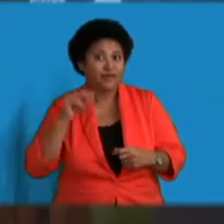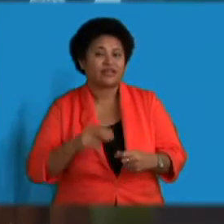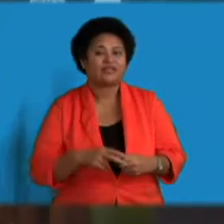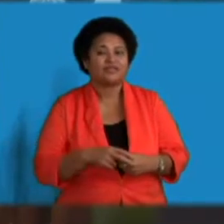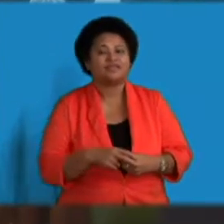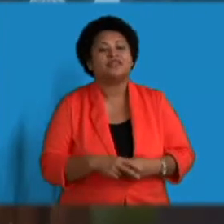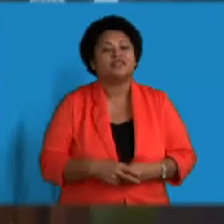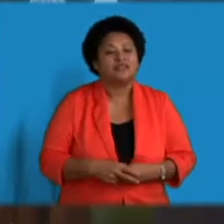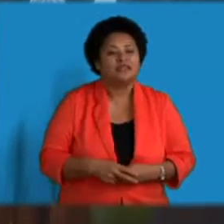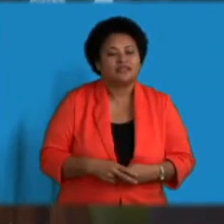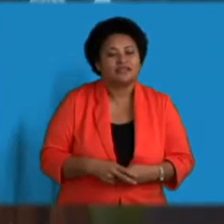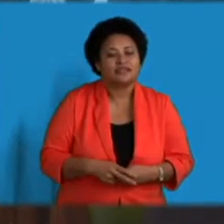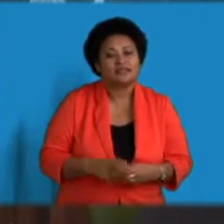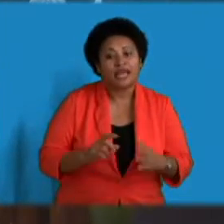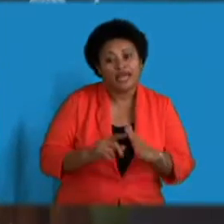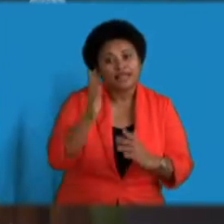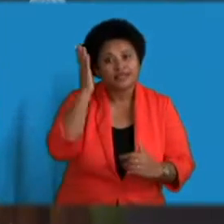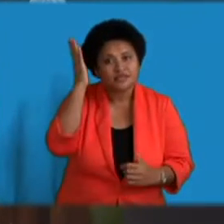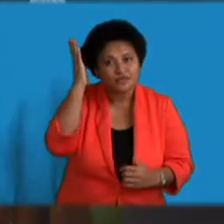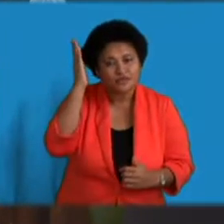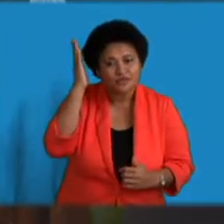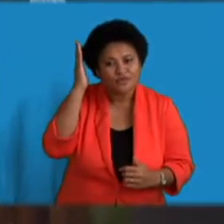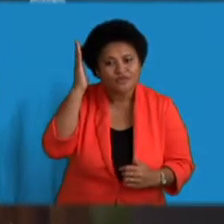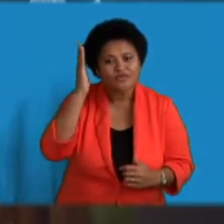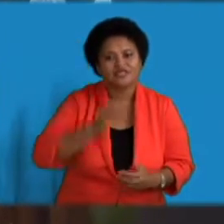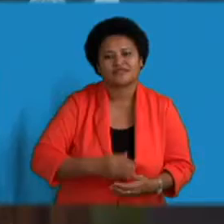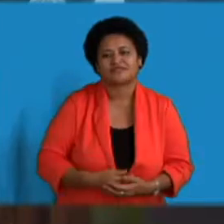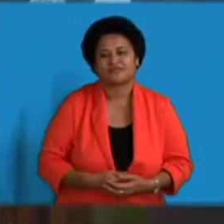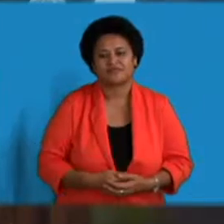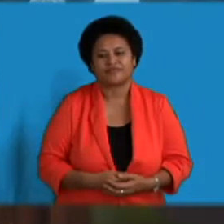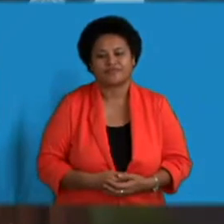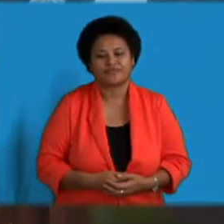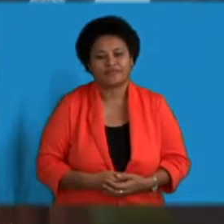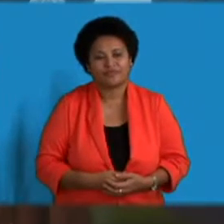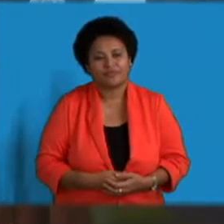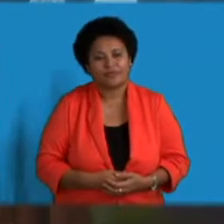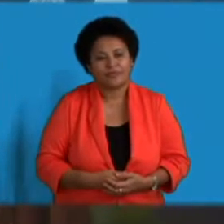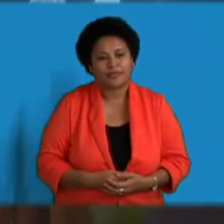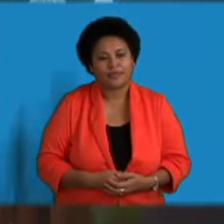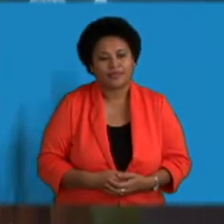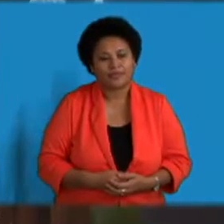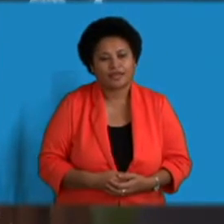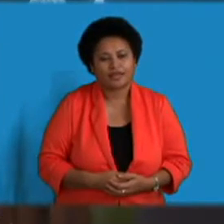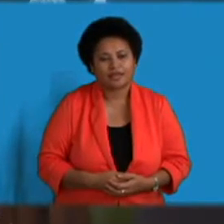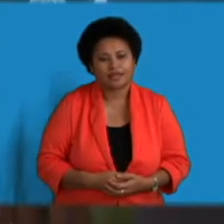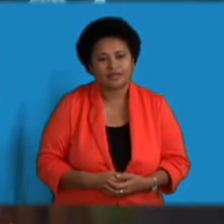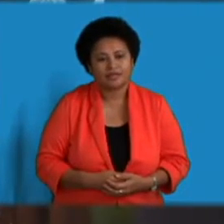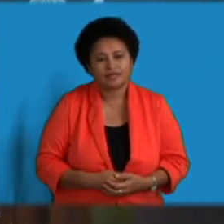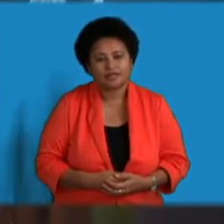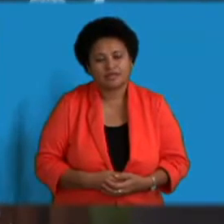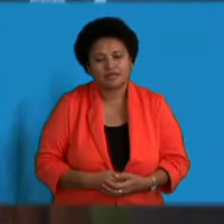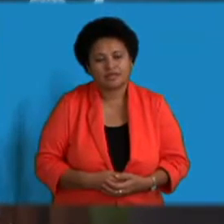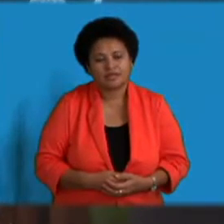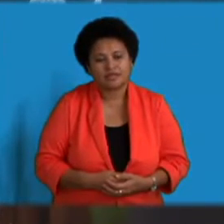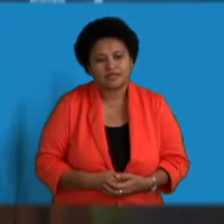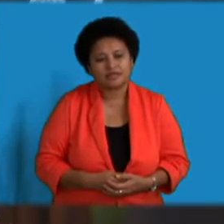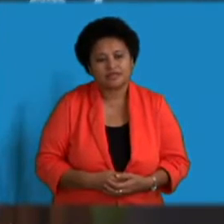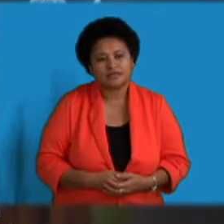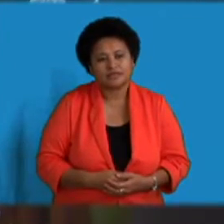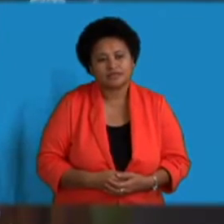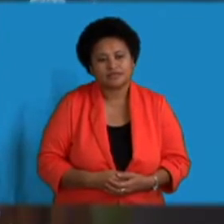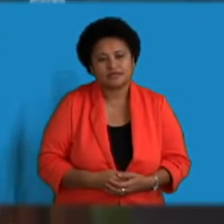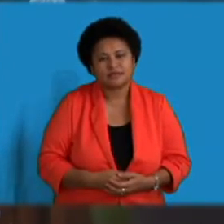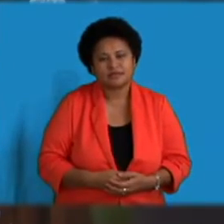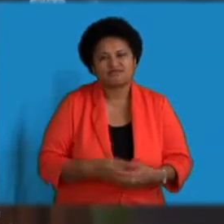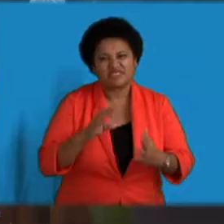to be carried out in schools, Madam Speaker. Sometime back, Madam Speaker, you would have noted when you and I were